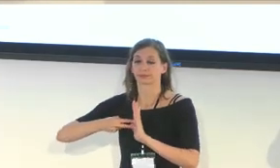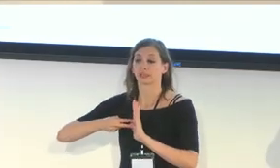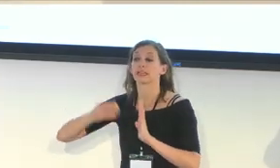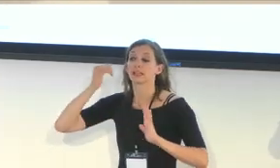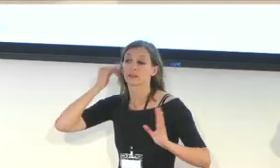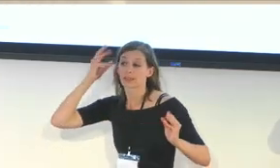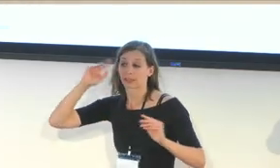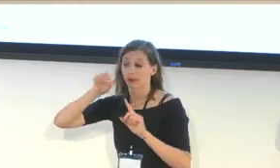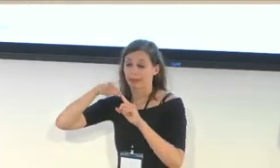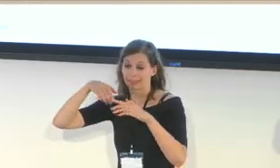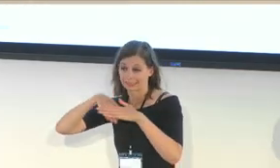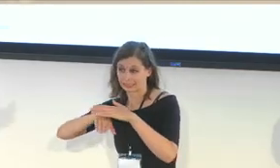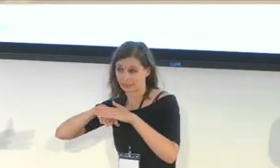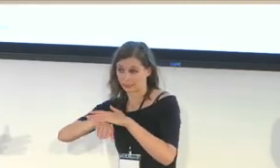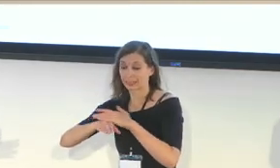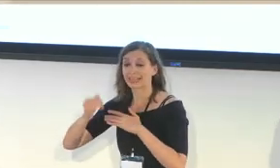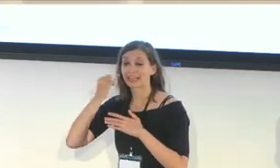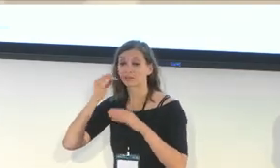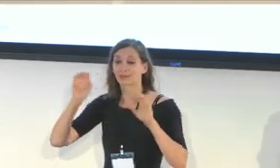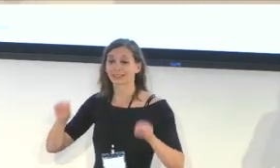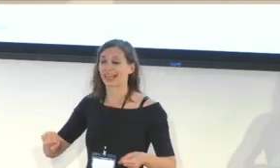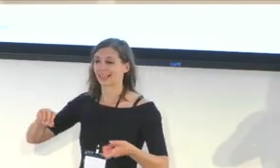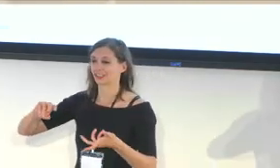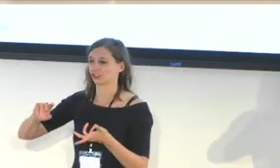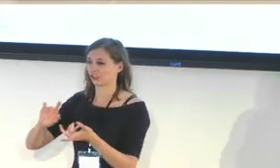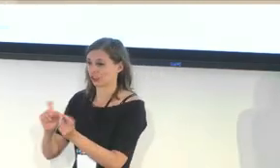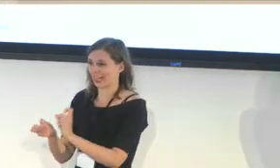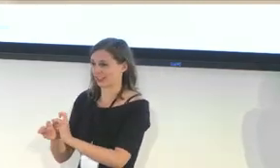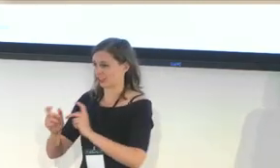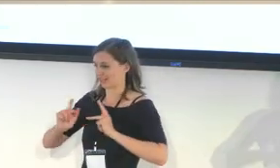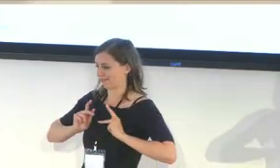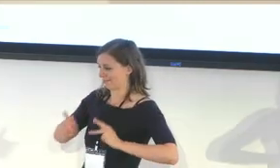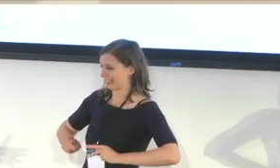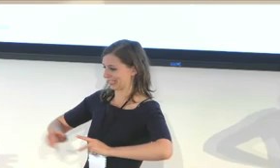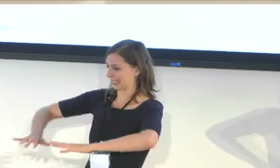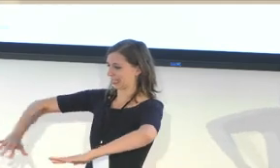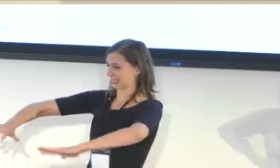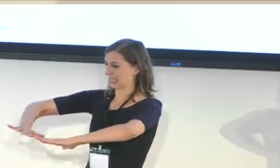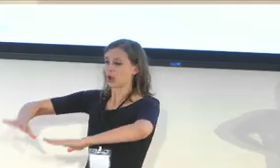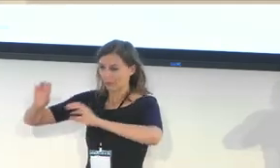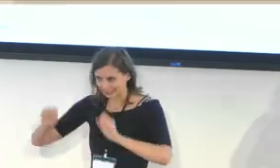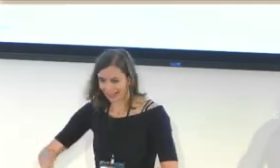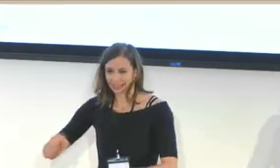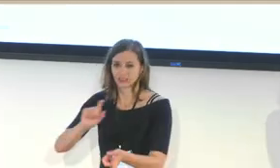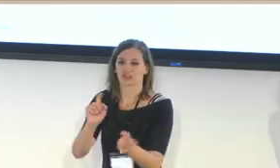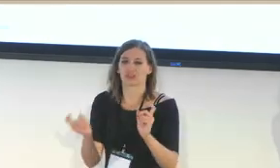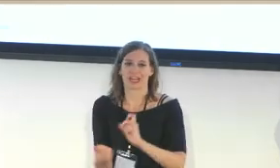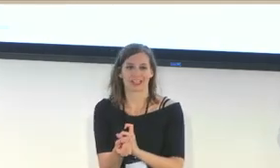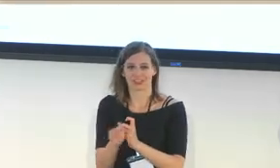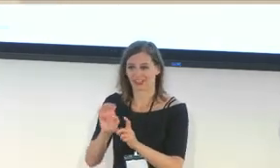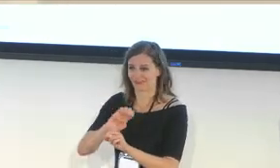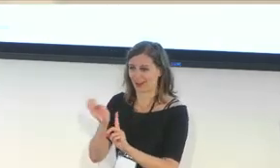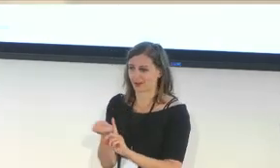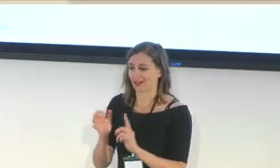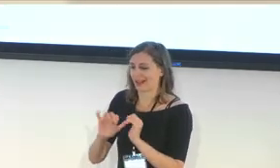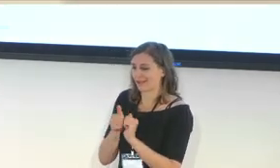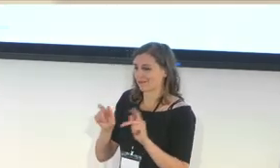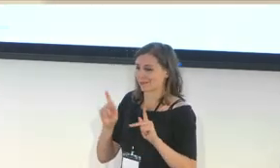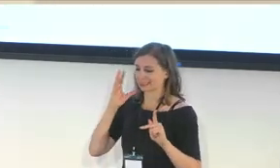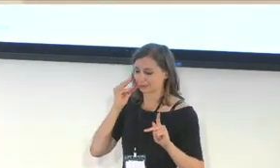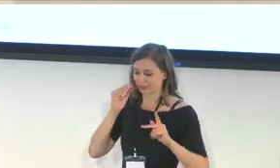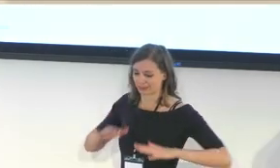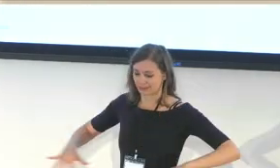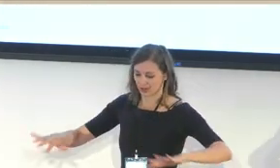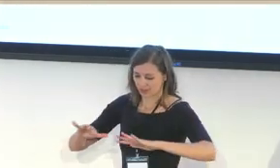if we can change the physics, we can change the environment, we can change how somebody experiences that environment. So this would be